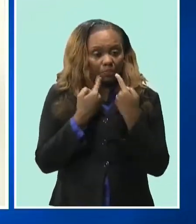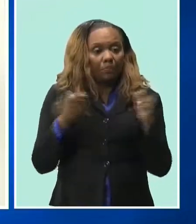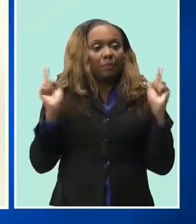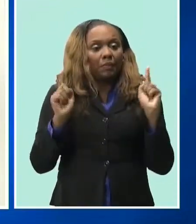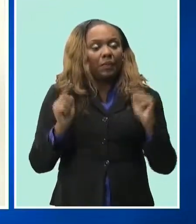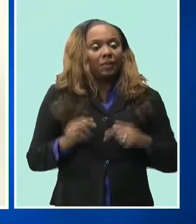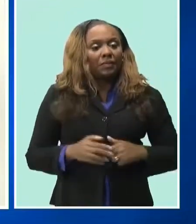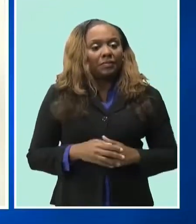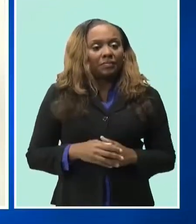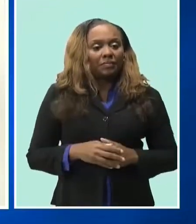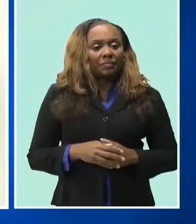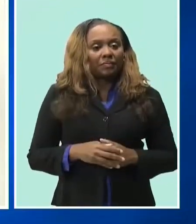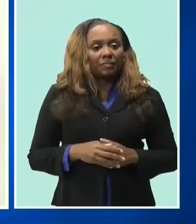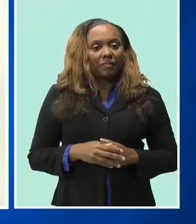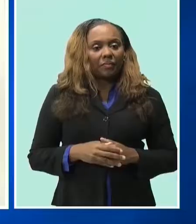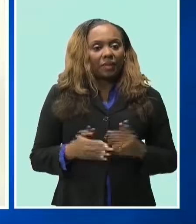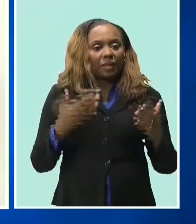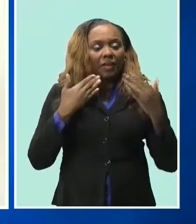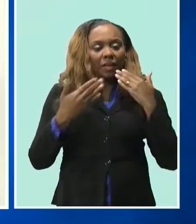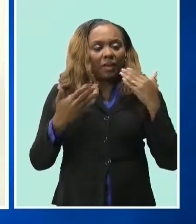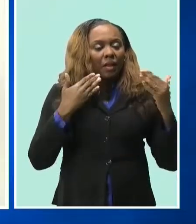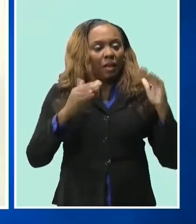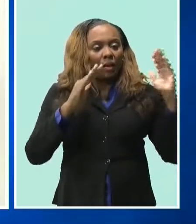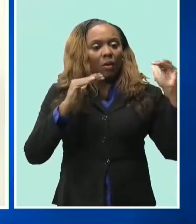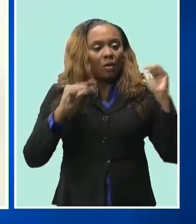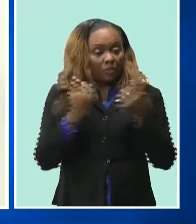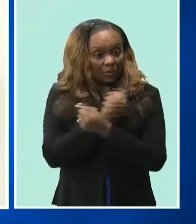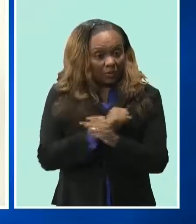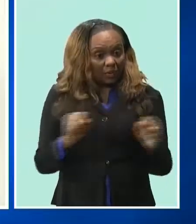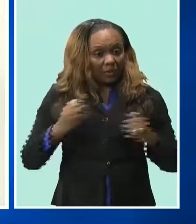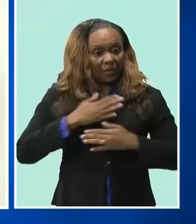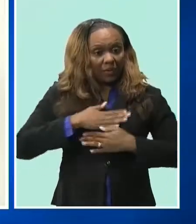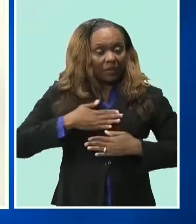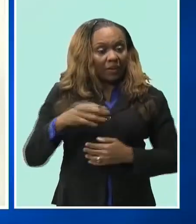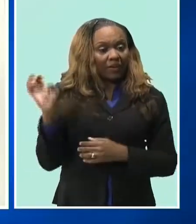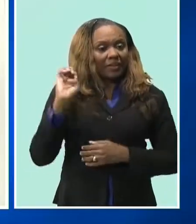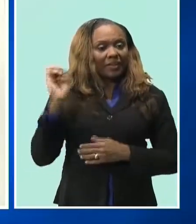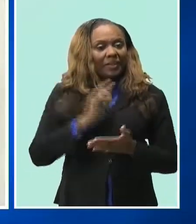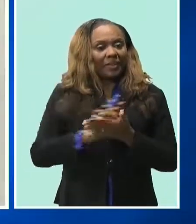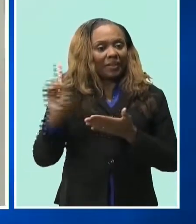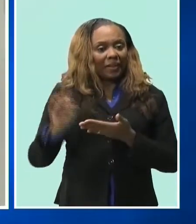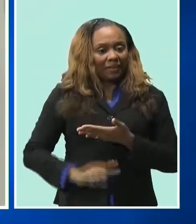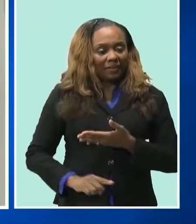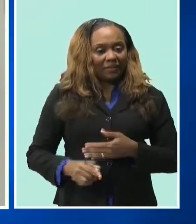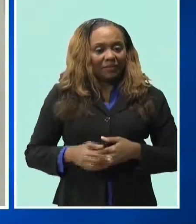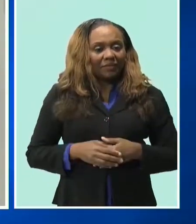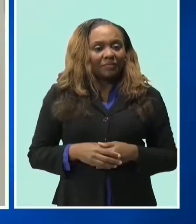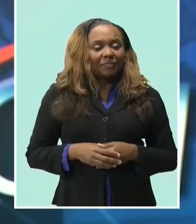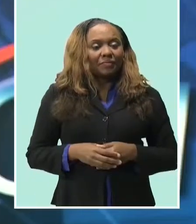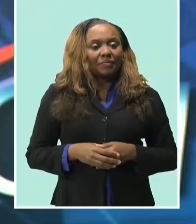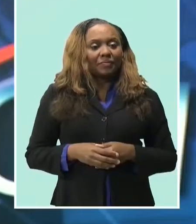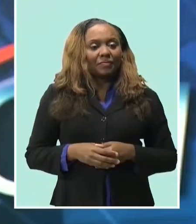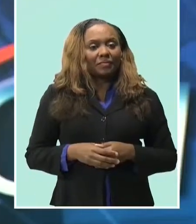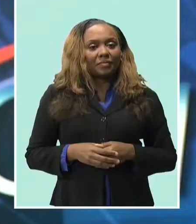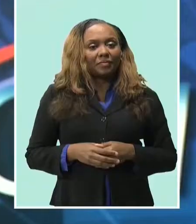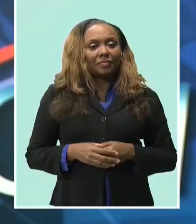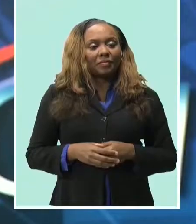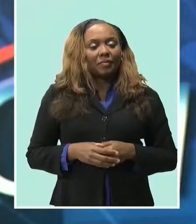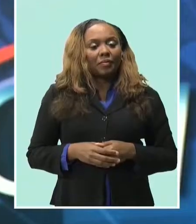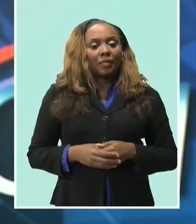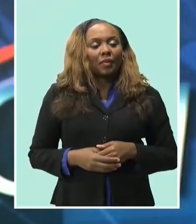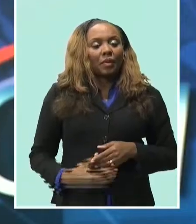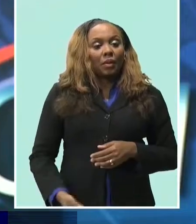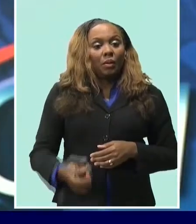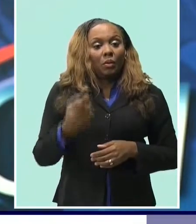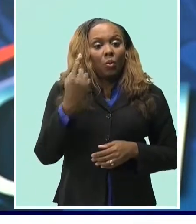get back on track. So I thank you, and I hope that you go safely and enjoy your Easter weekend. At least